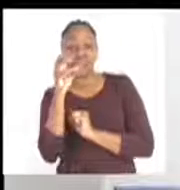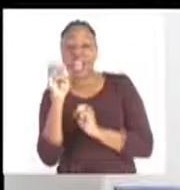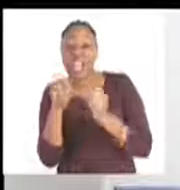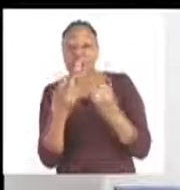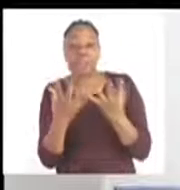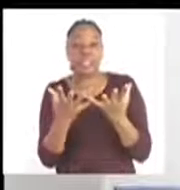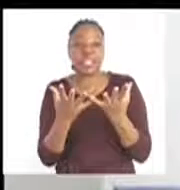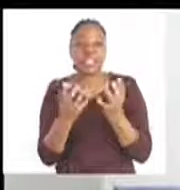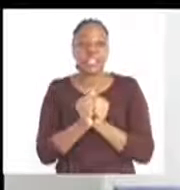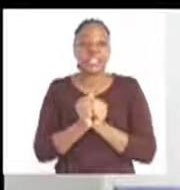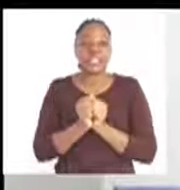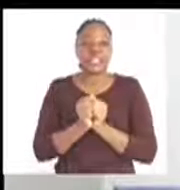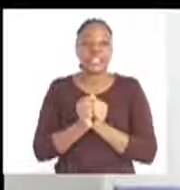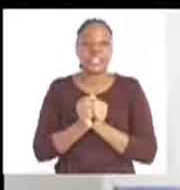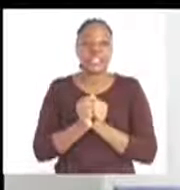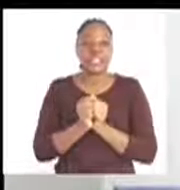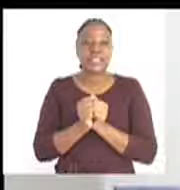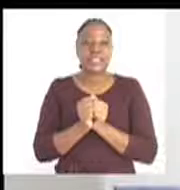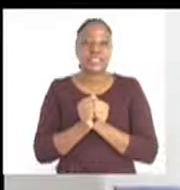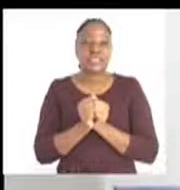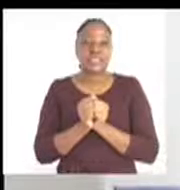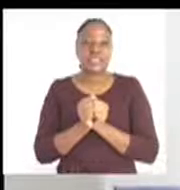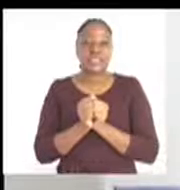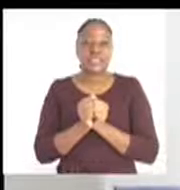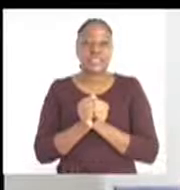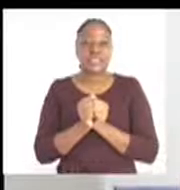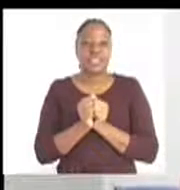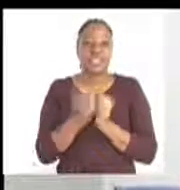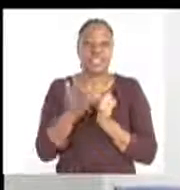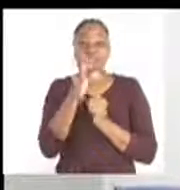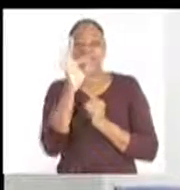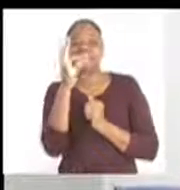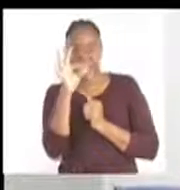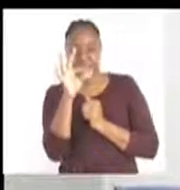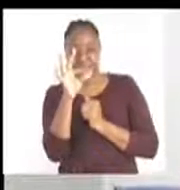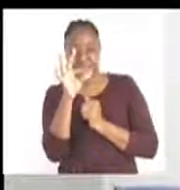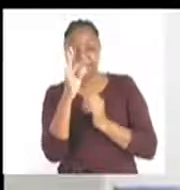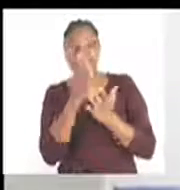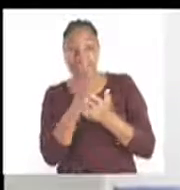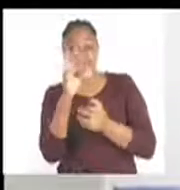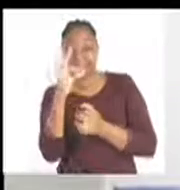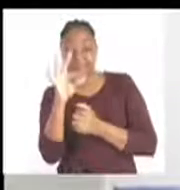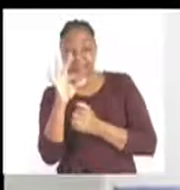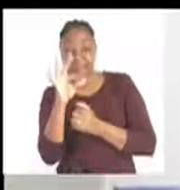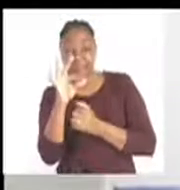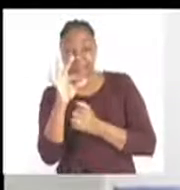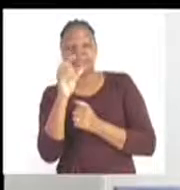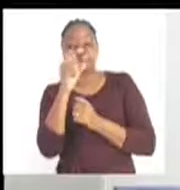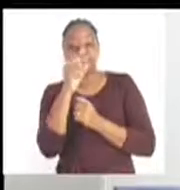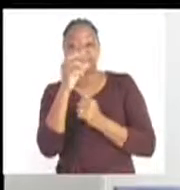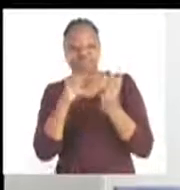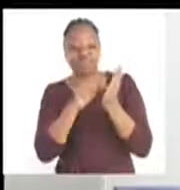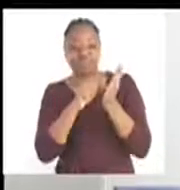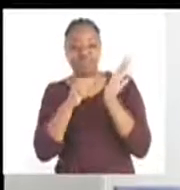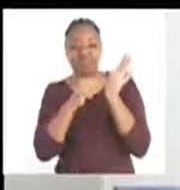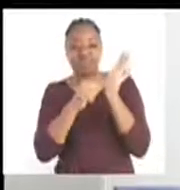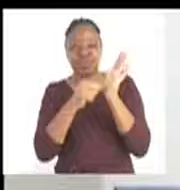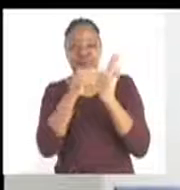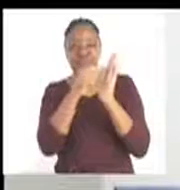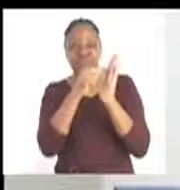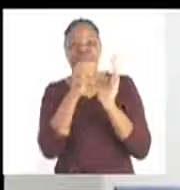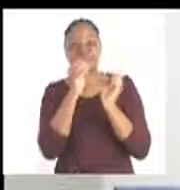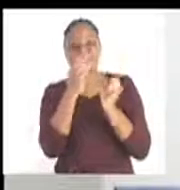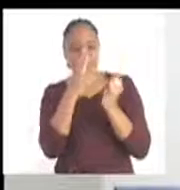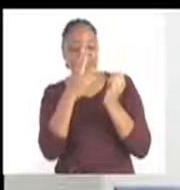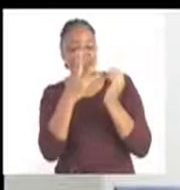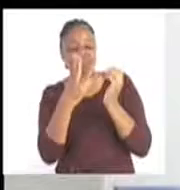Okay. Ooh, that looks like it is 9. Is that 9? Count the dots. Can you look for